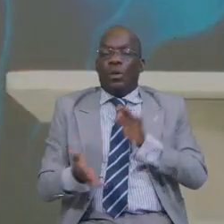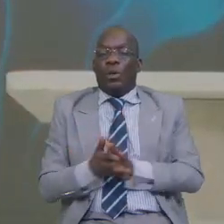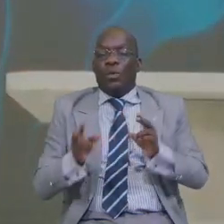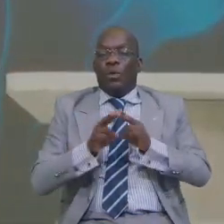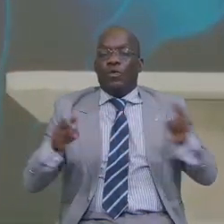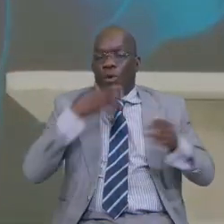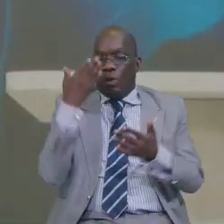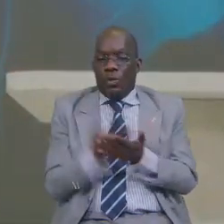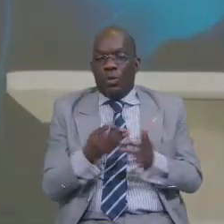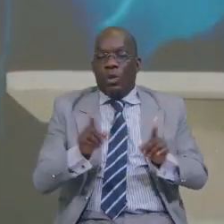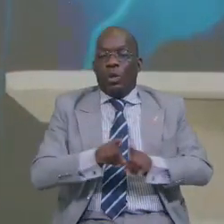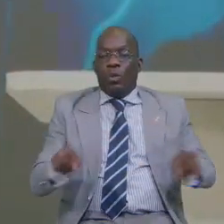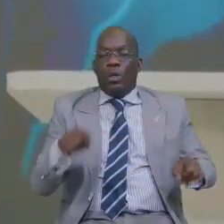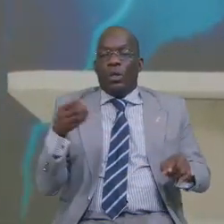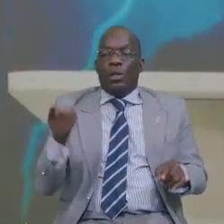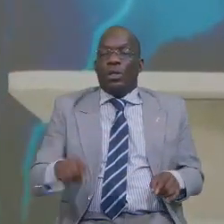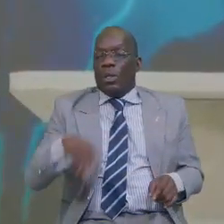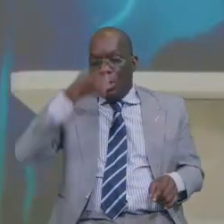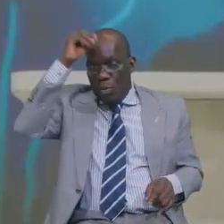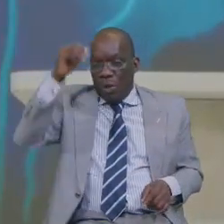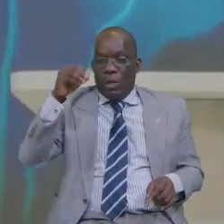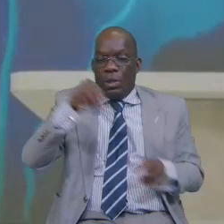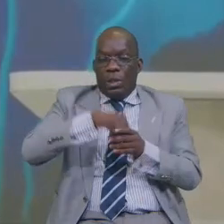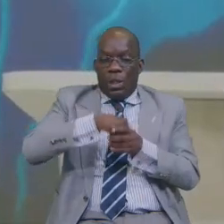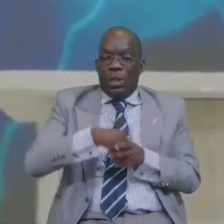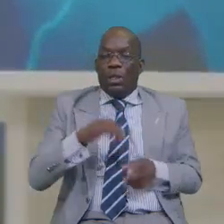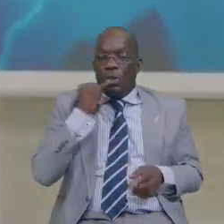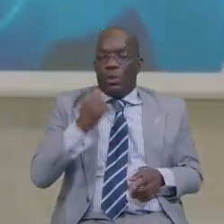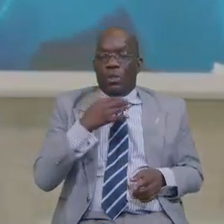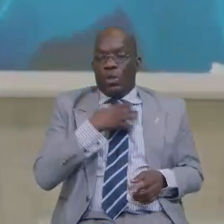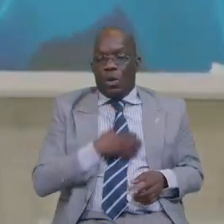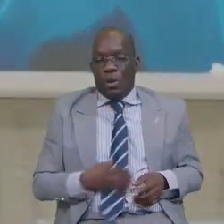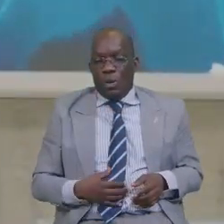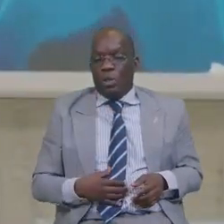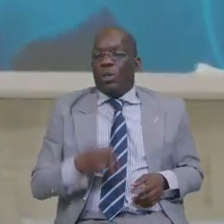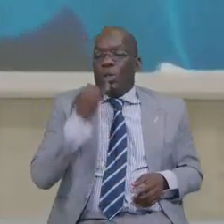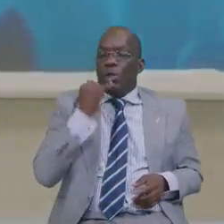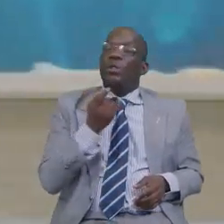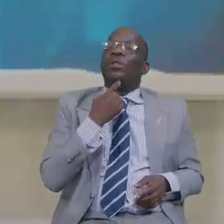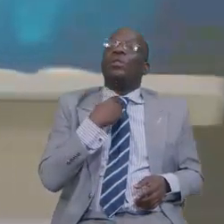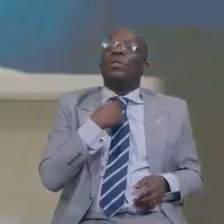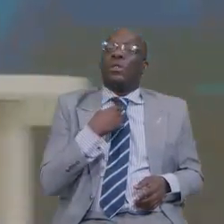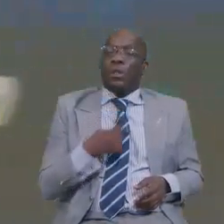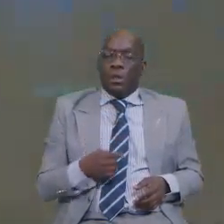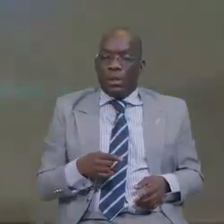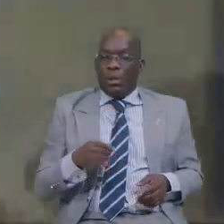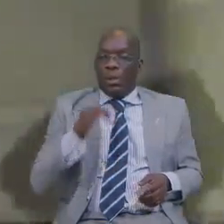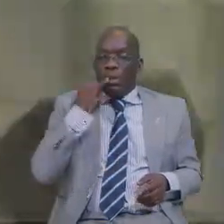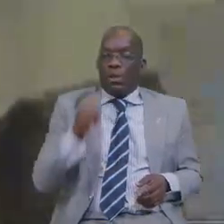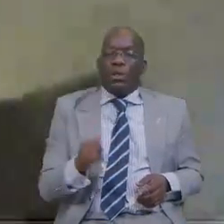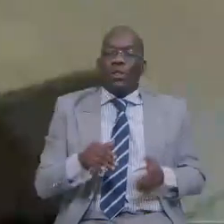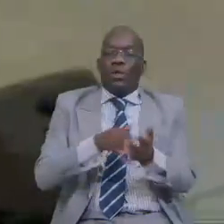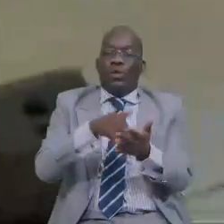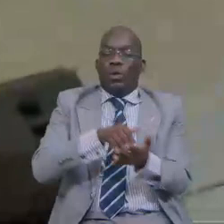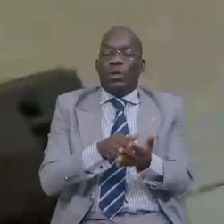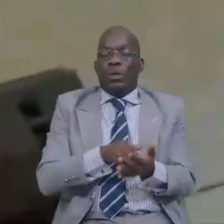on the inside is hungry, is thirsty, is weak, and